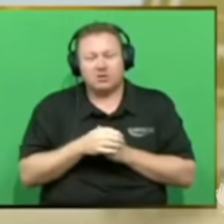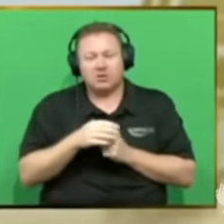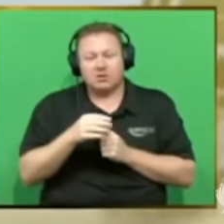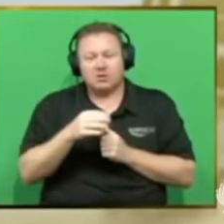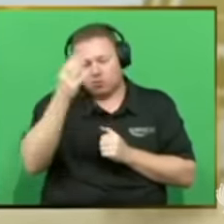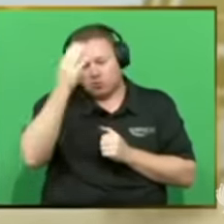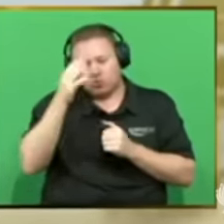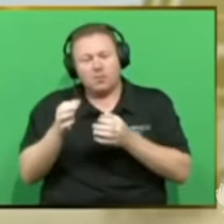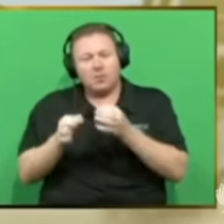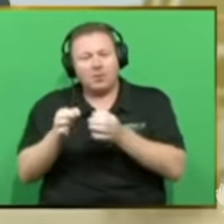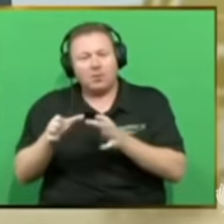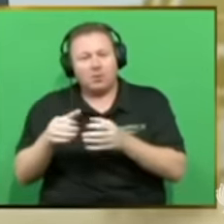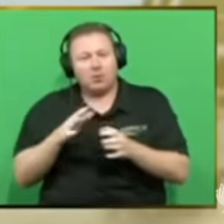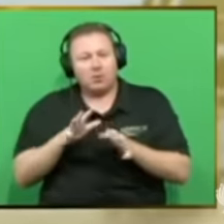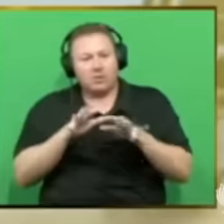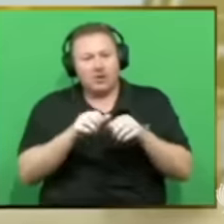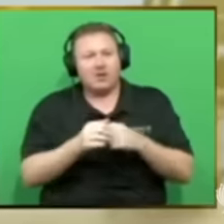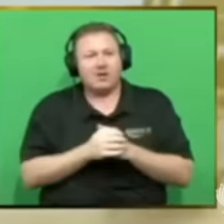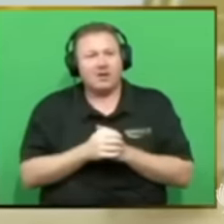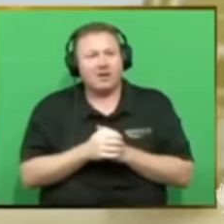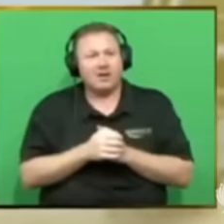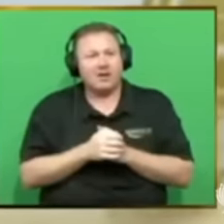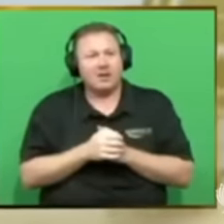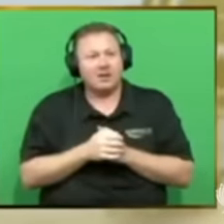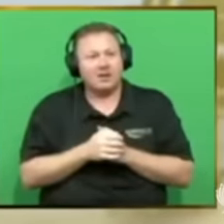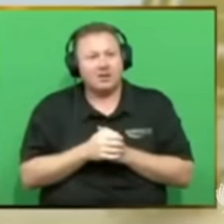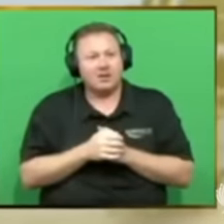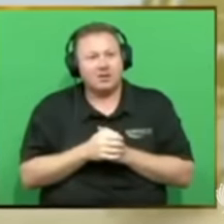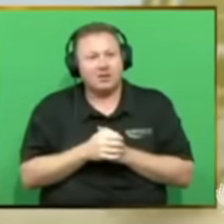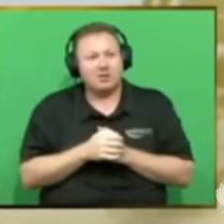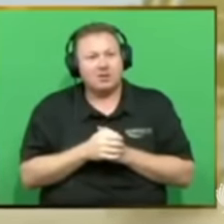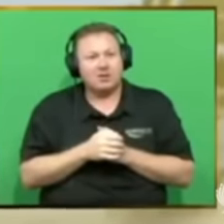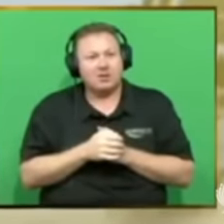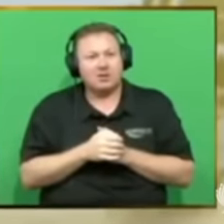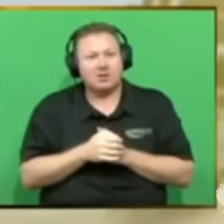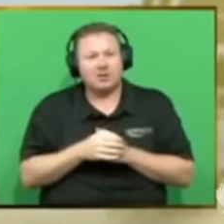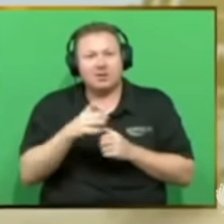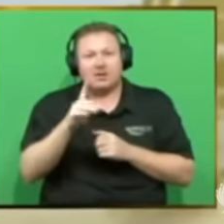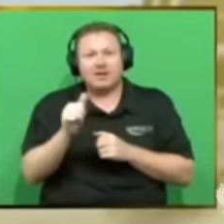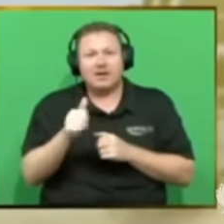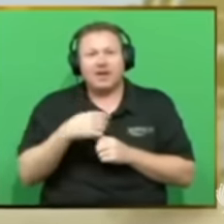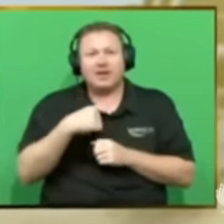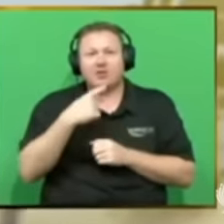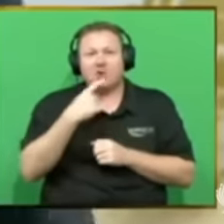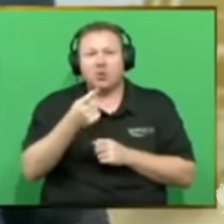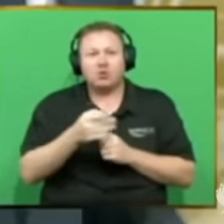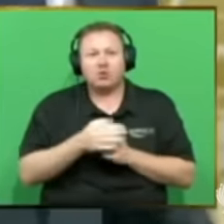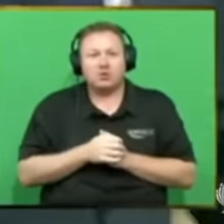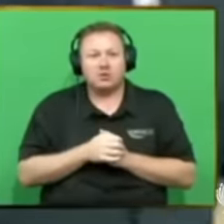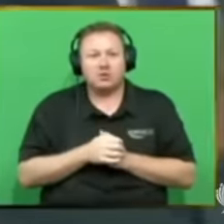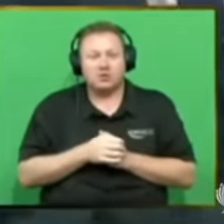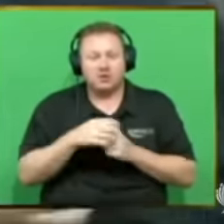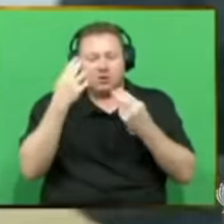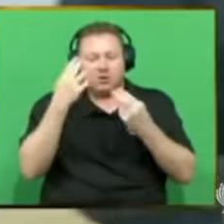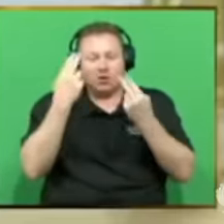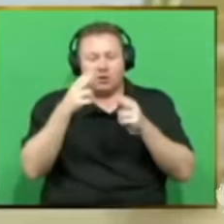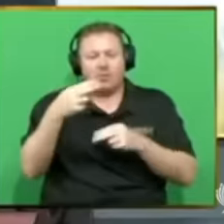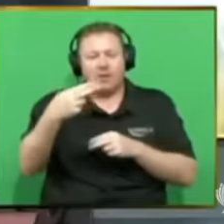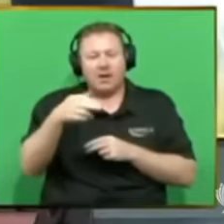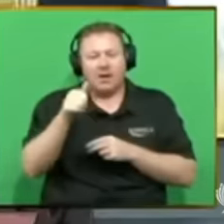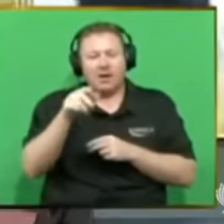keep one thing in mind. The DA told you so. Honorable Khadebe.